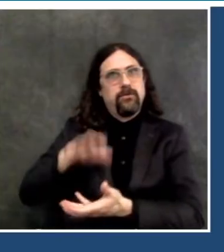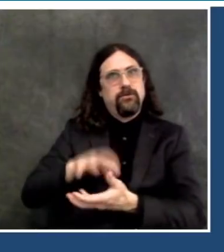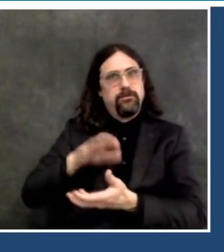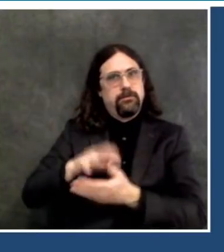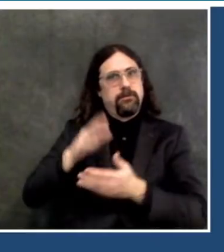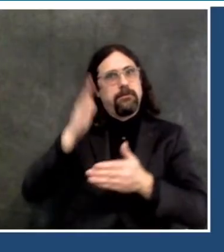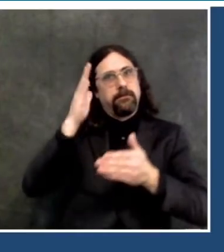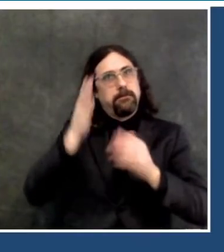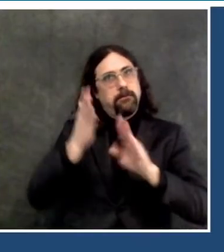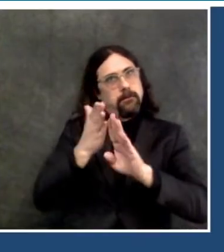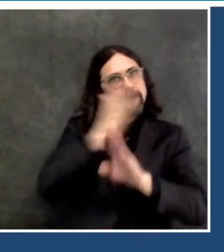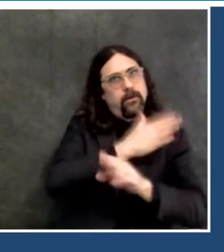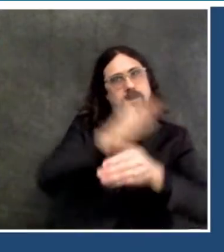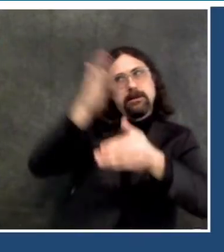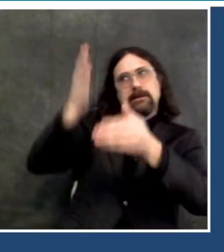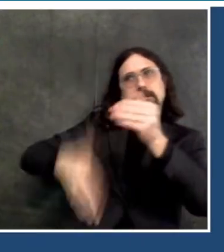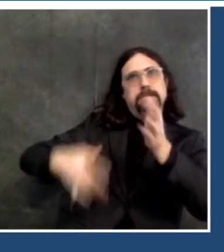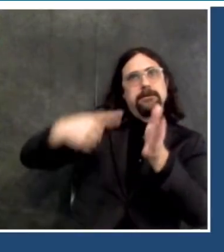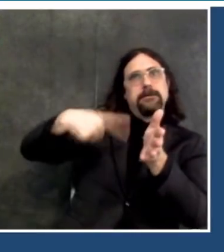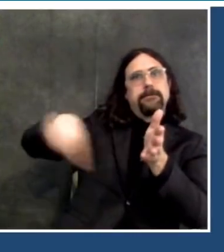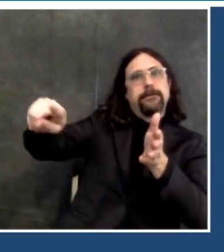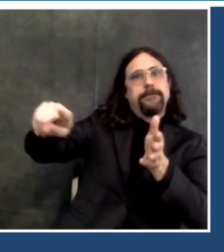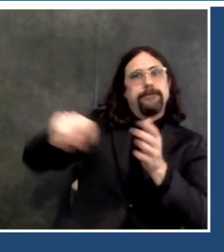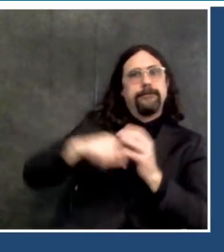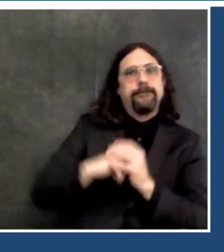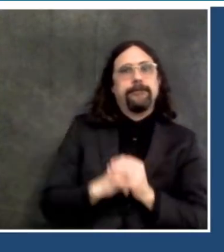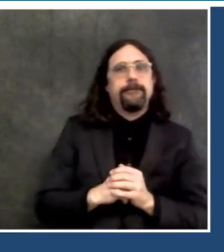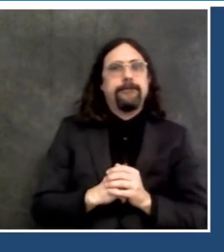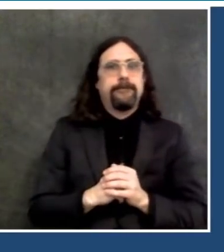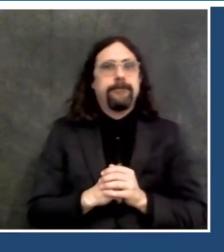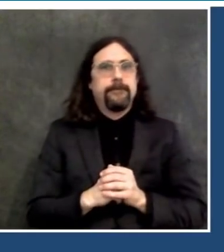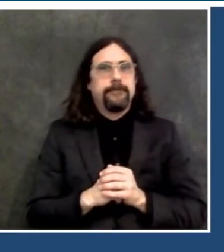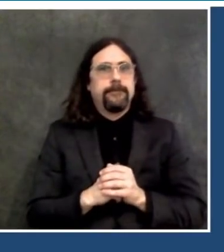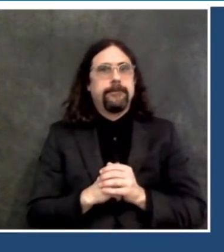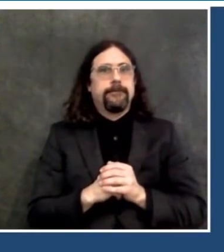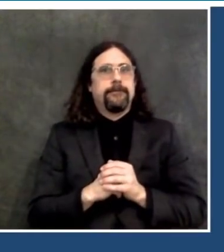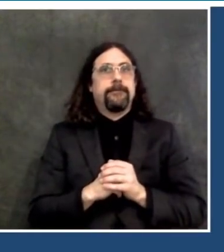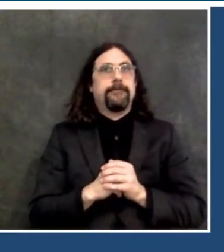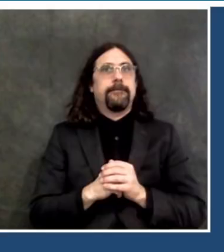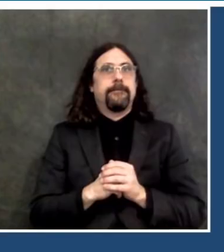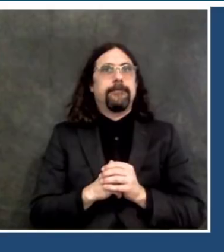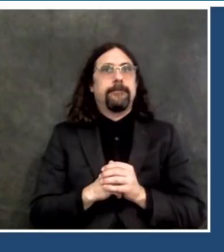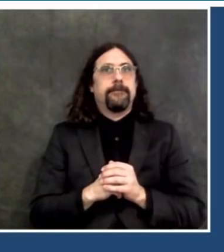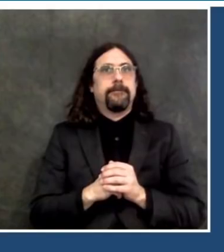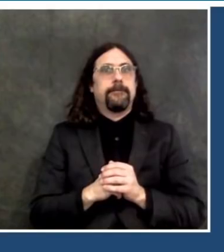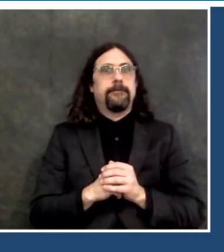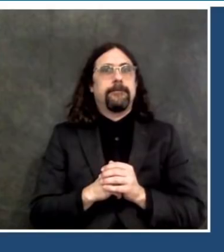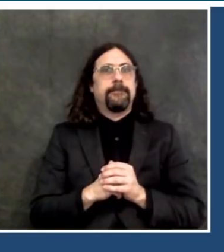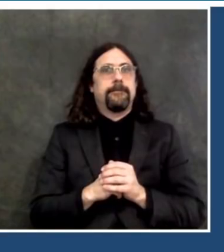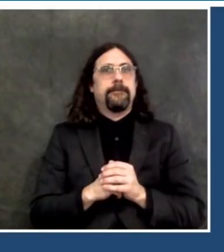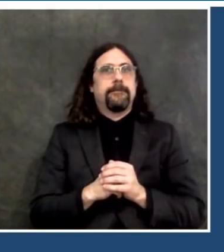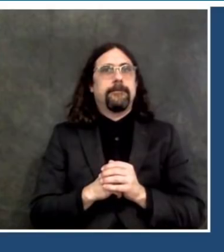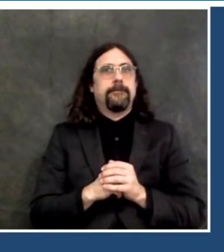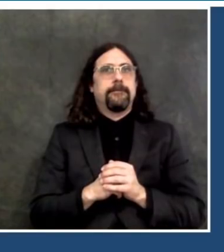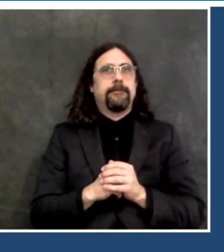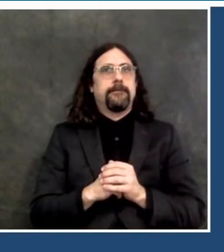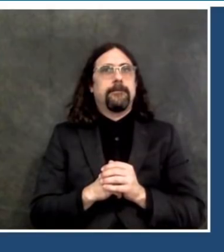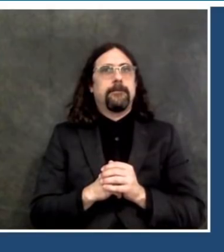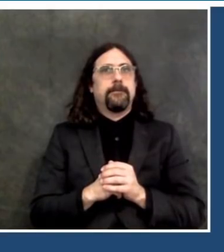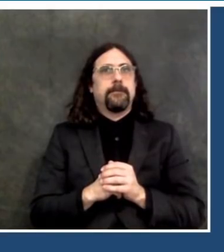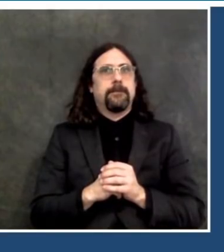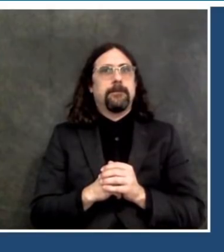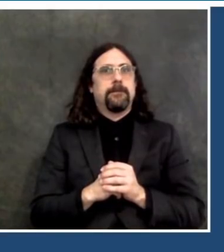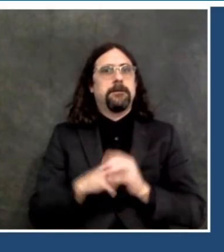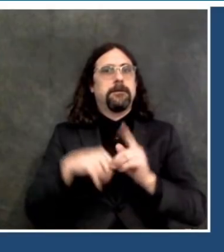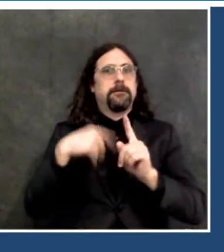talked also here in New York City about other tools we're going to use, the BiPAP machines, which